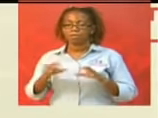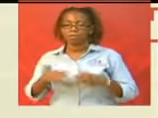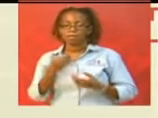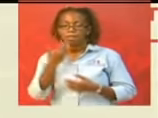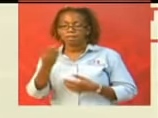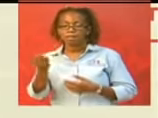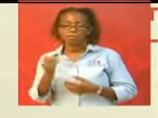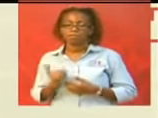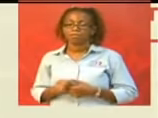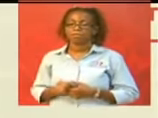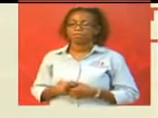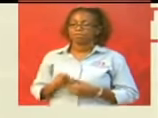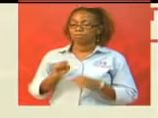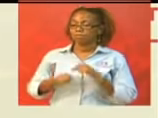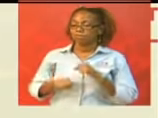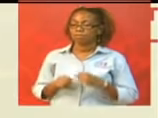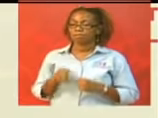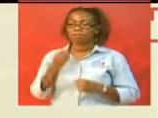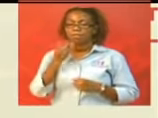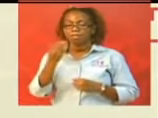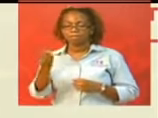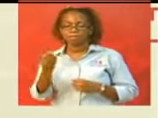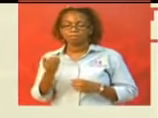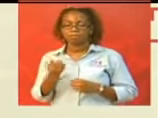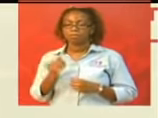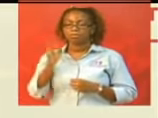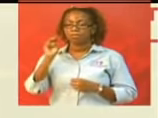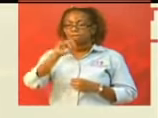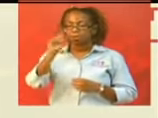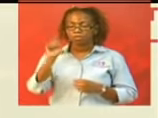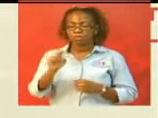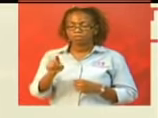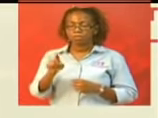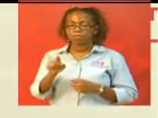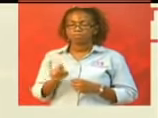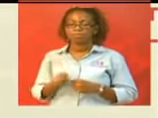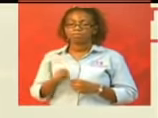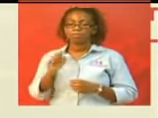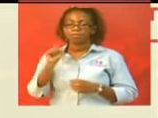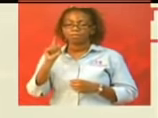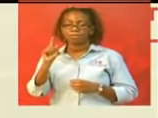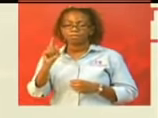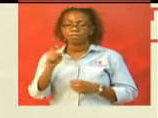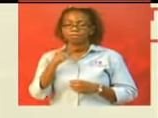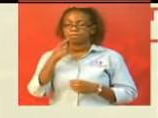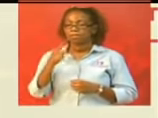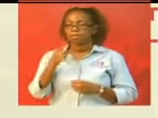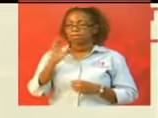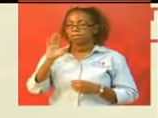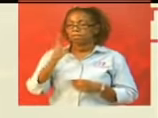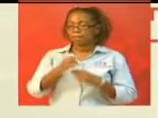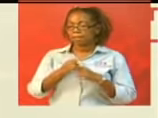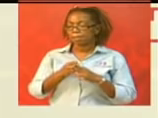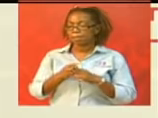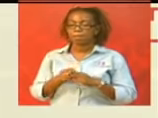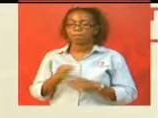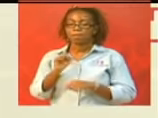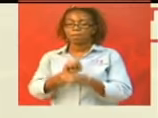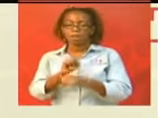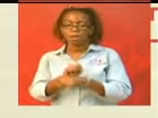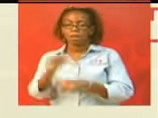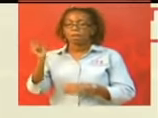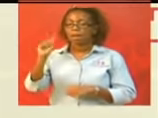their questions to members of the panel and state their name and media house. We are kindly requesting